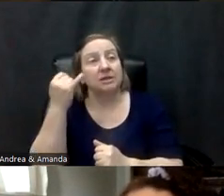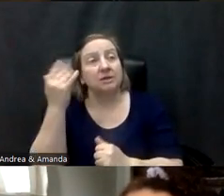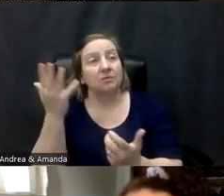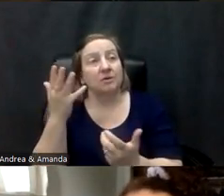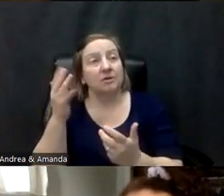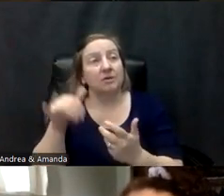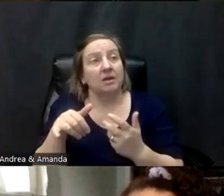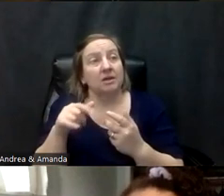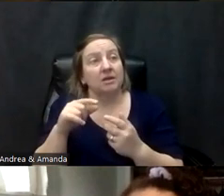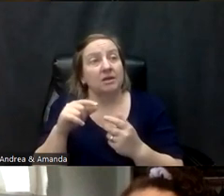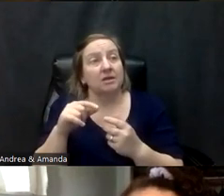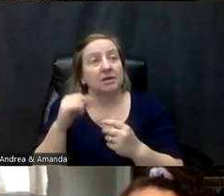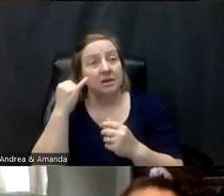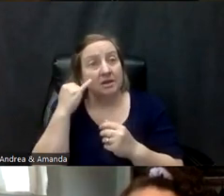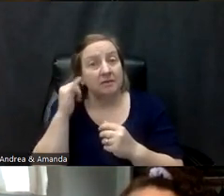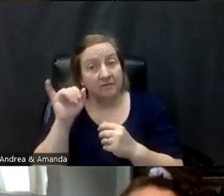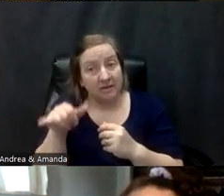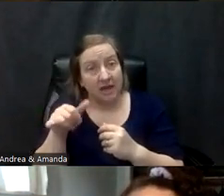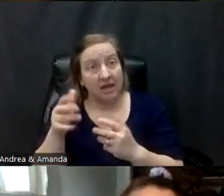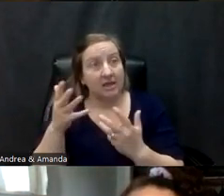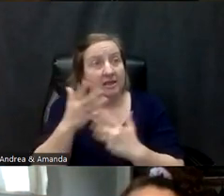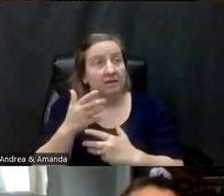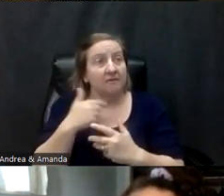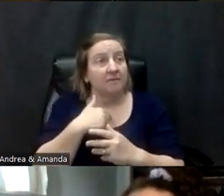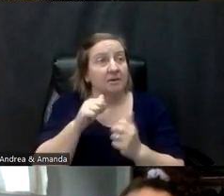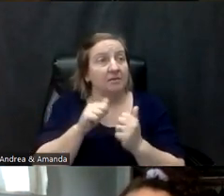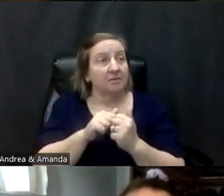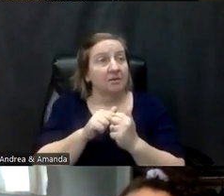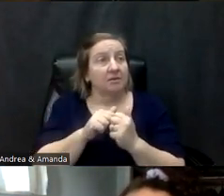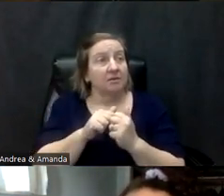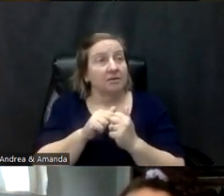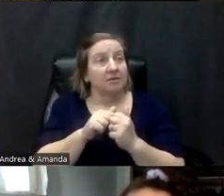that, whether that leaves me with